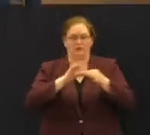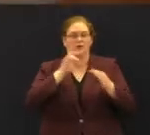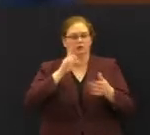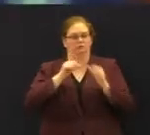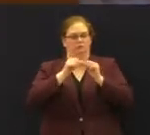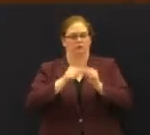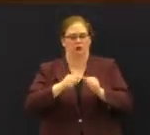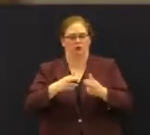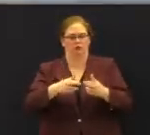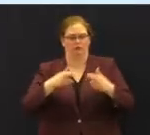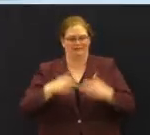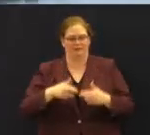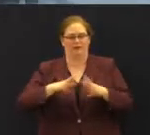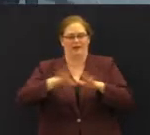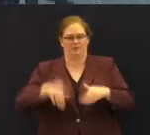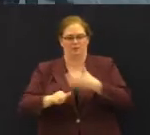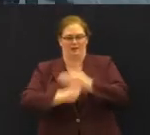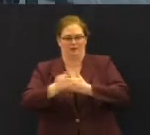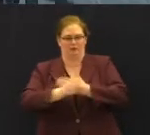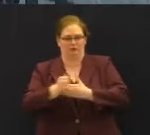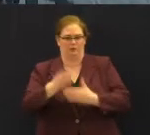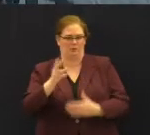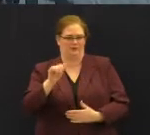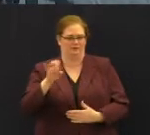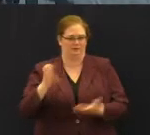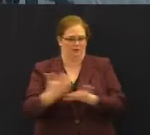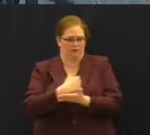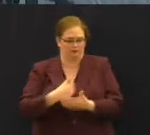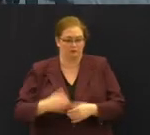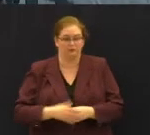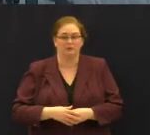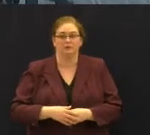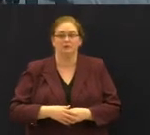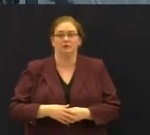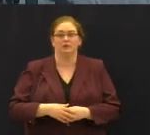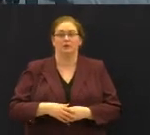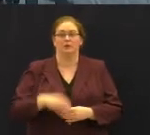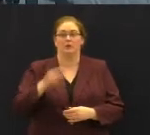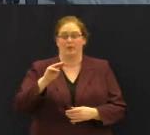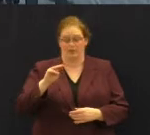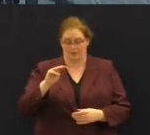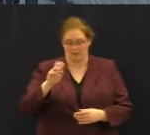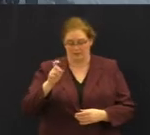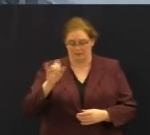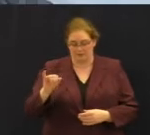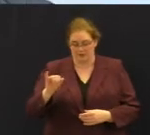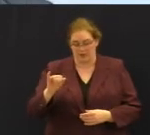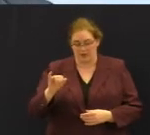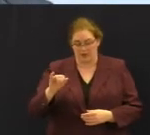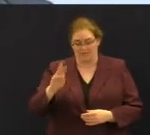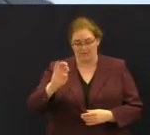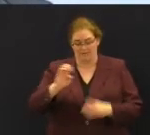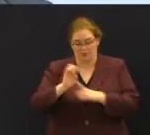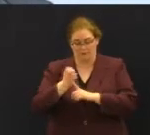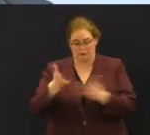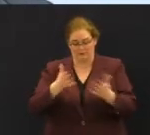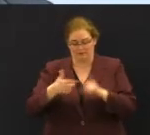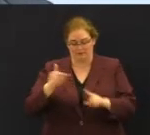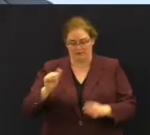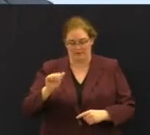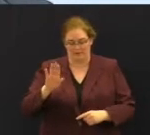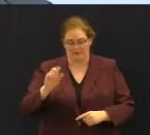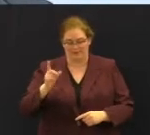regional household hazardous waste collection and with MXI Environmental Services out of Abingdon,